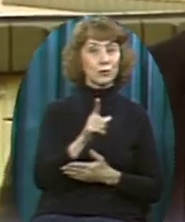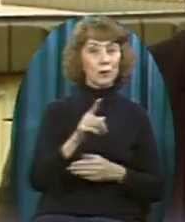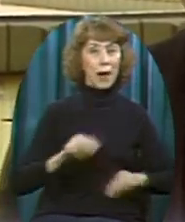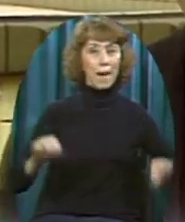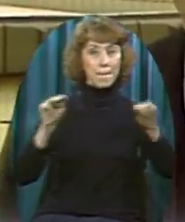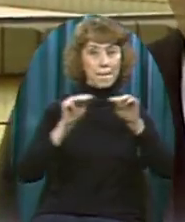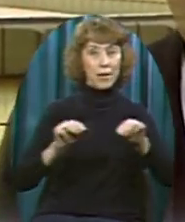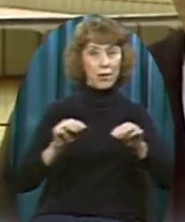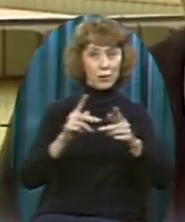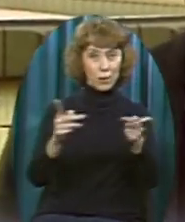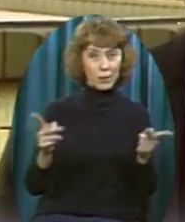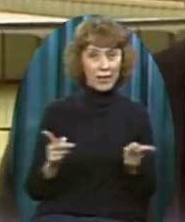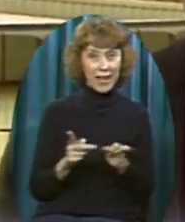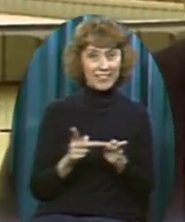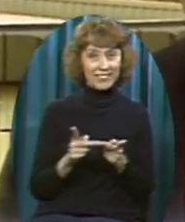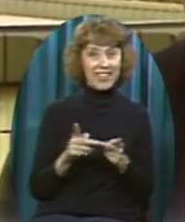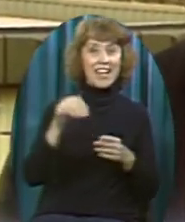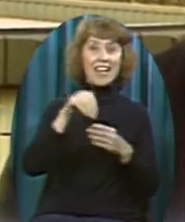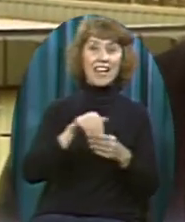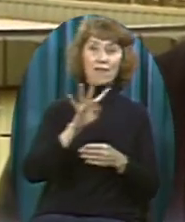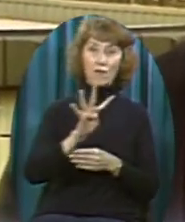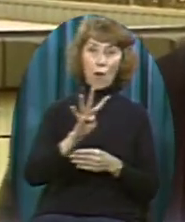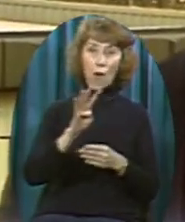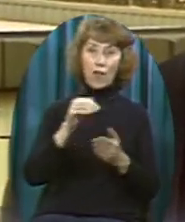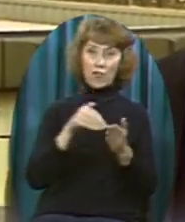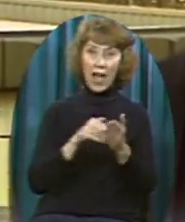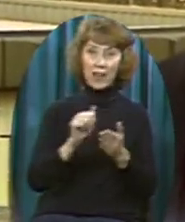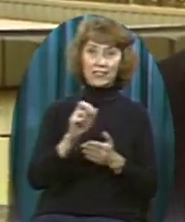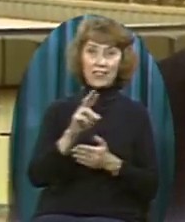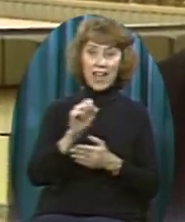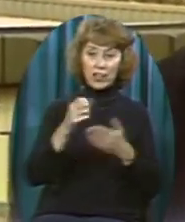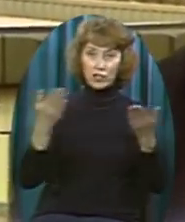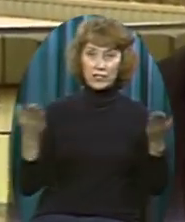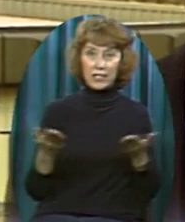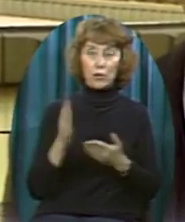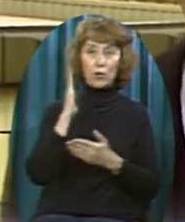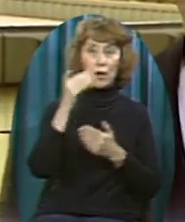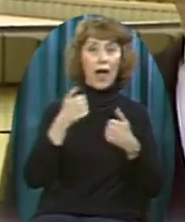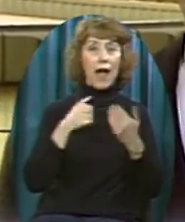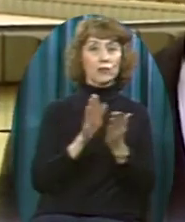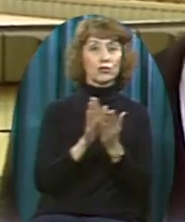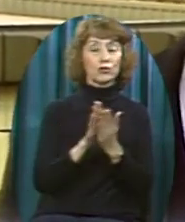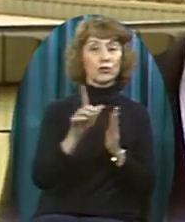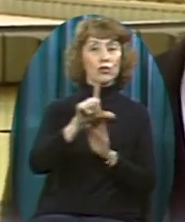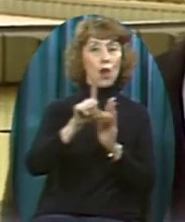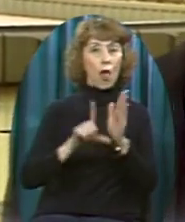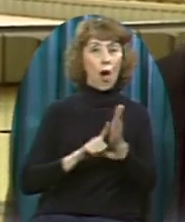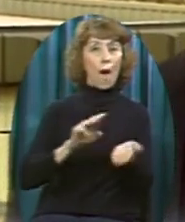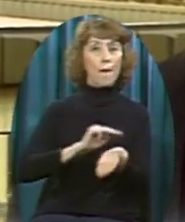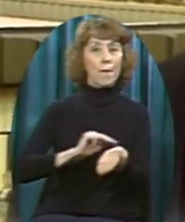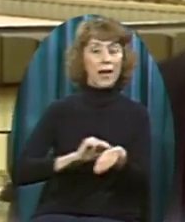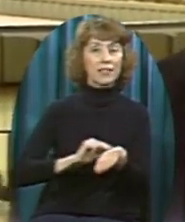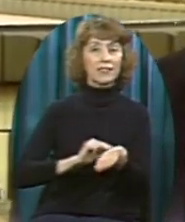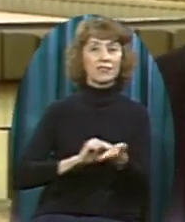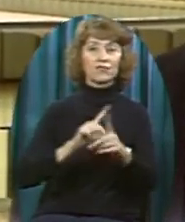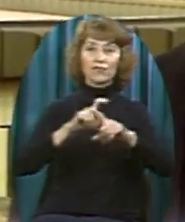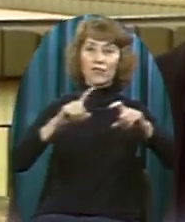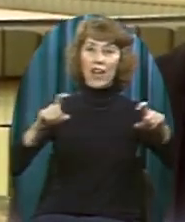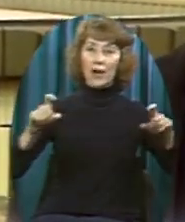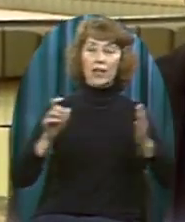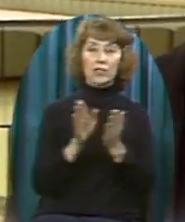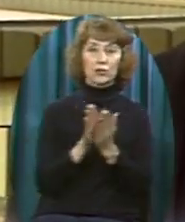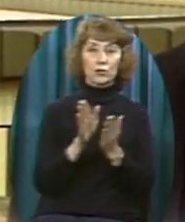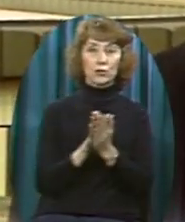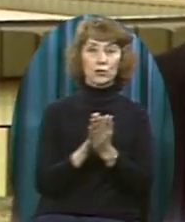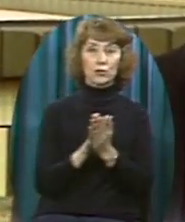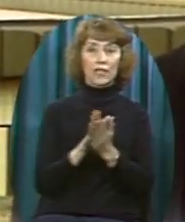place. And in these 4,000 acres, there'll be schools of law, medicine, engineering. It's going to be a university to train young people